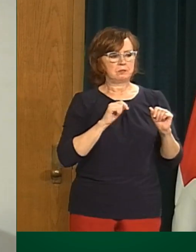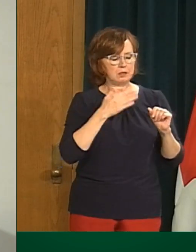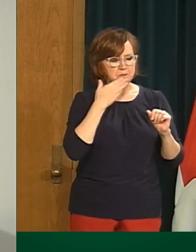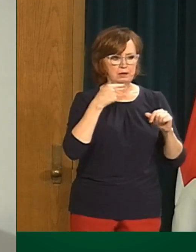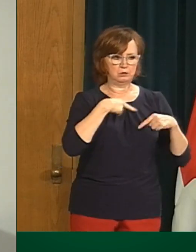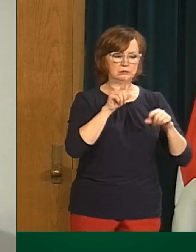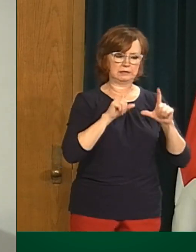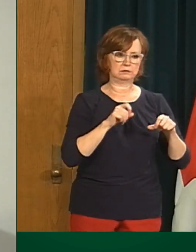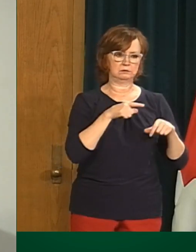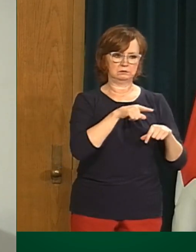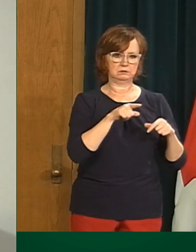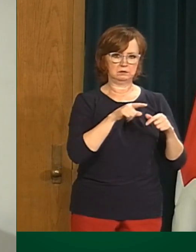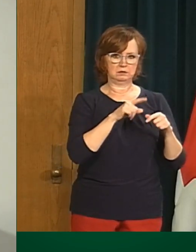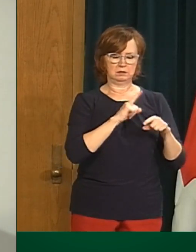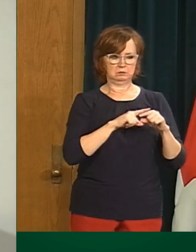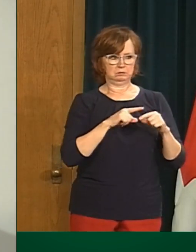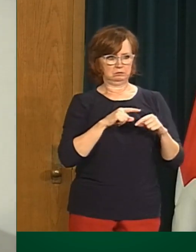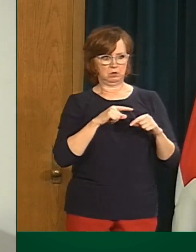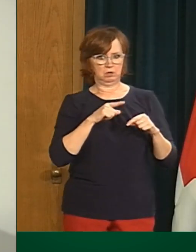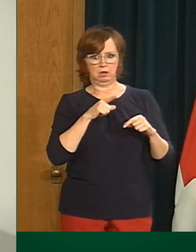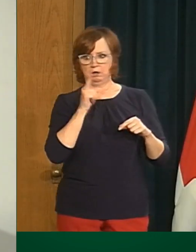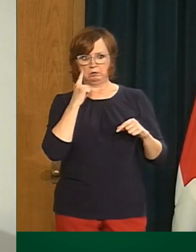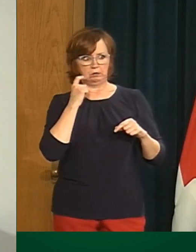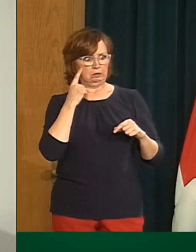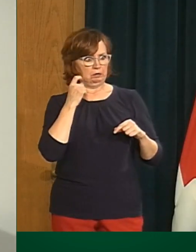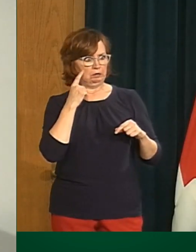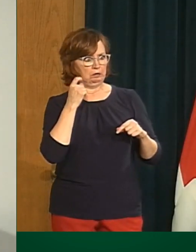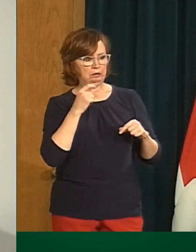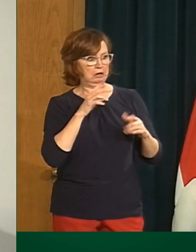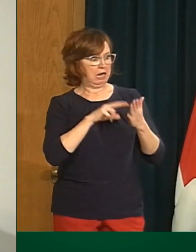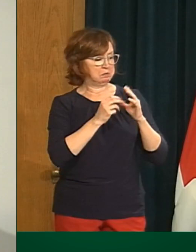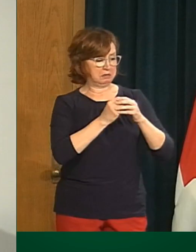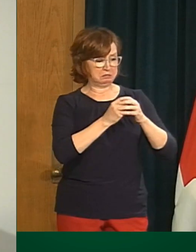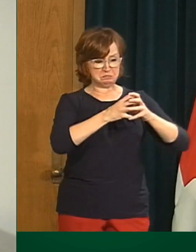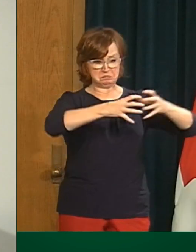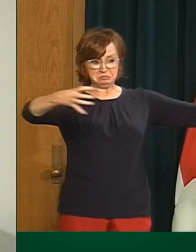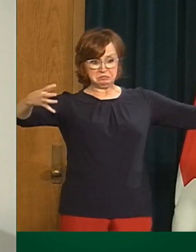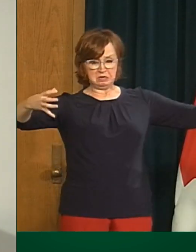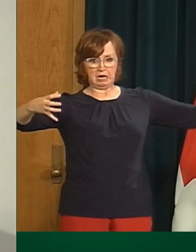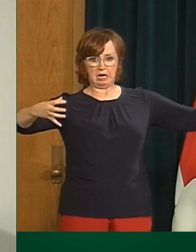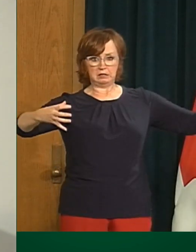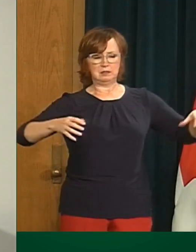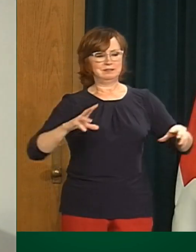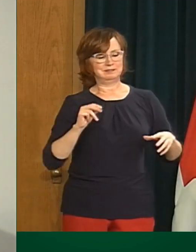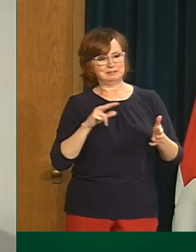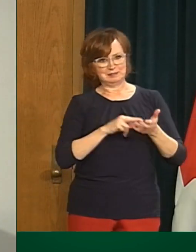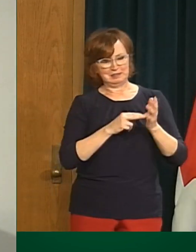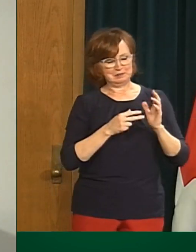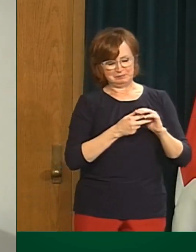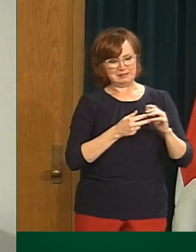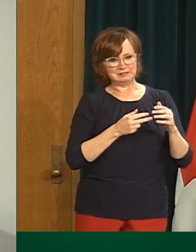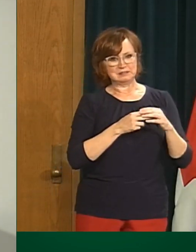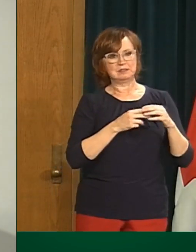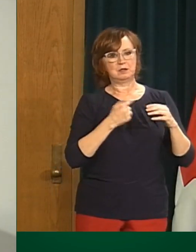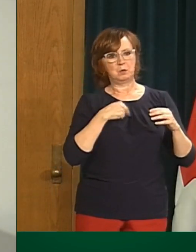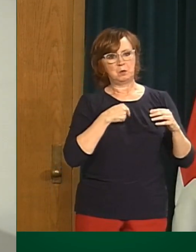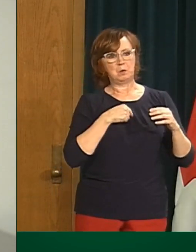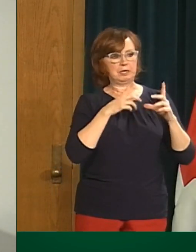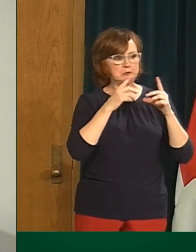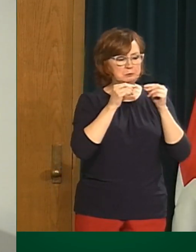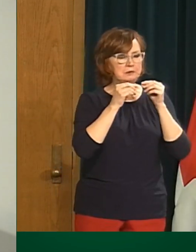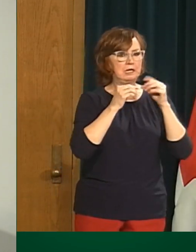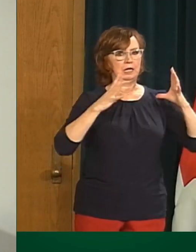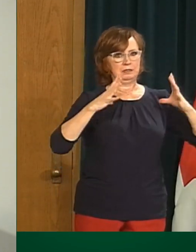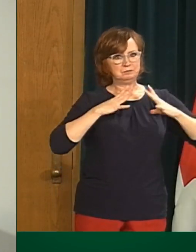impression that there's an increase in cases, but some of that is through very aggressive testing, which is a good thing because if you can find all the cases, even those who are